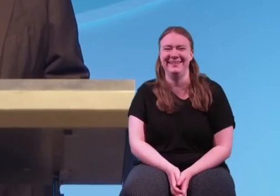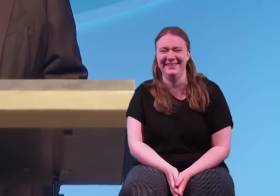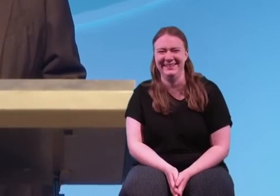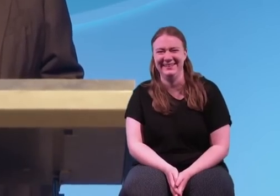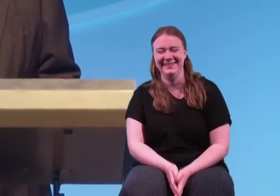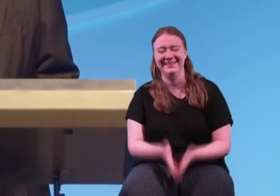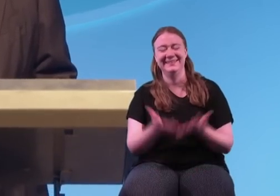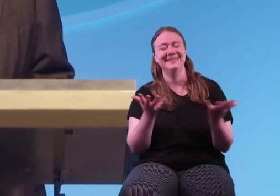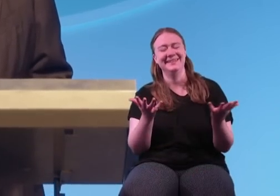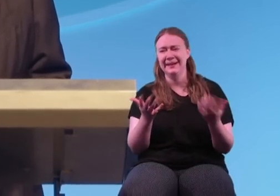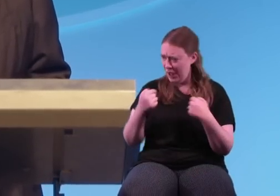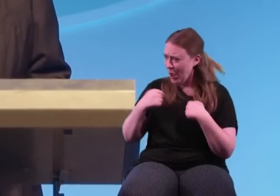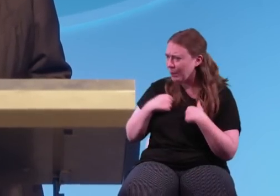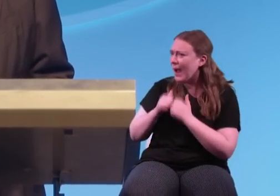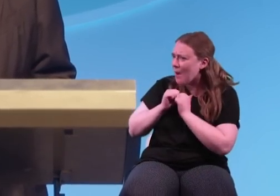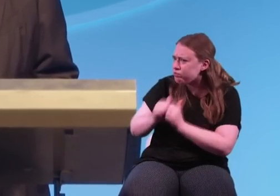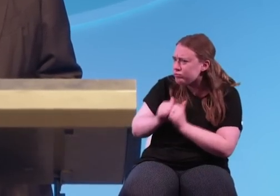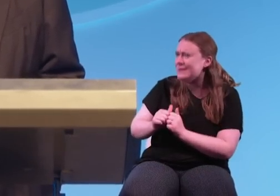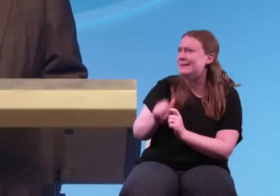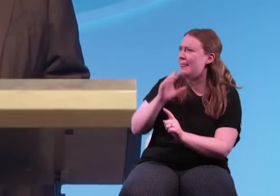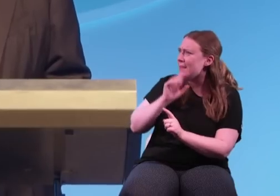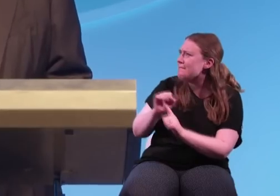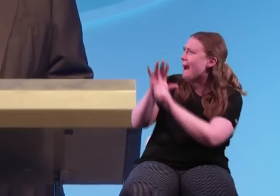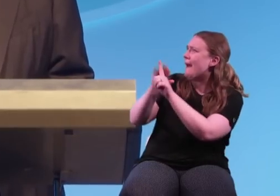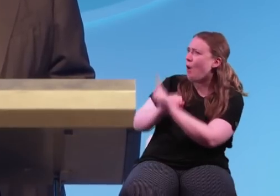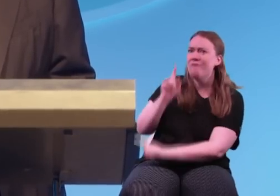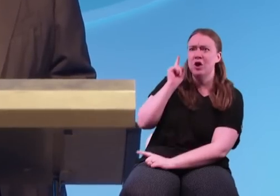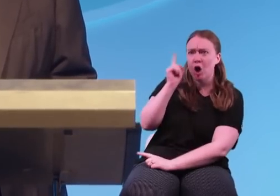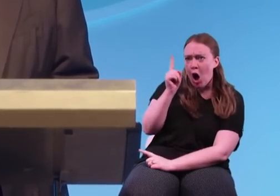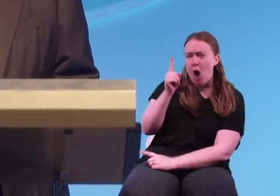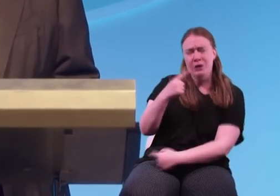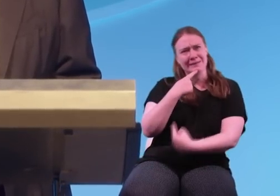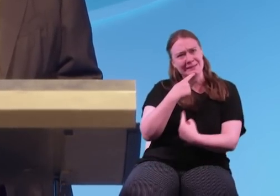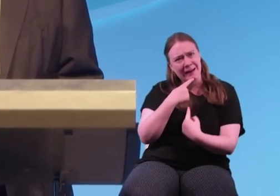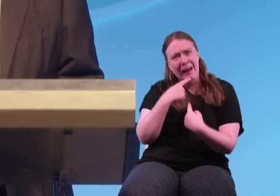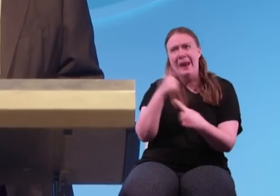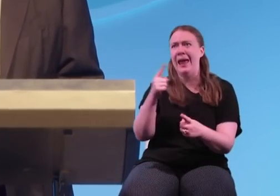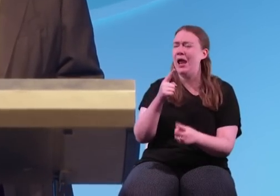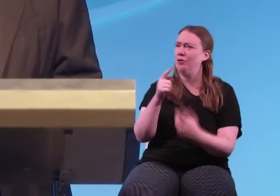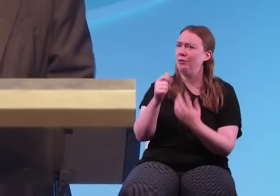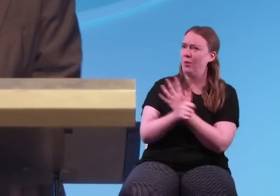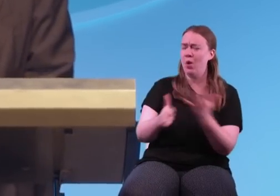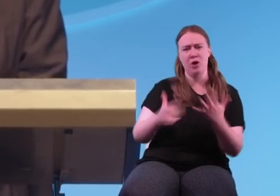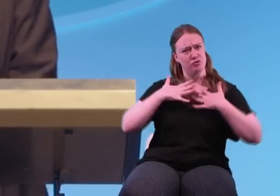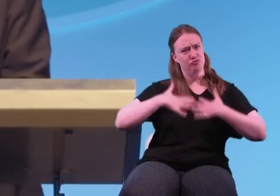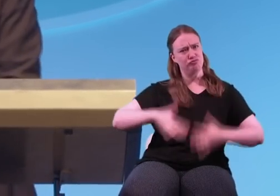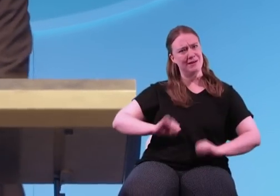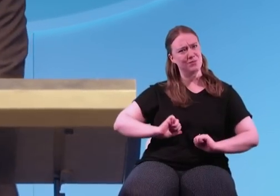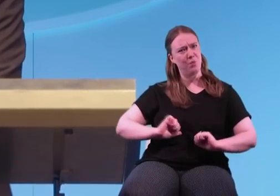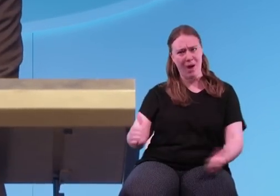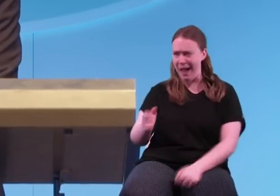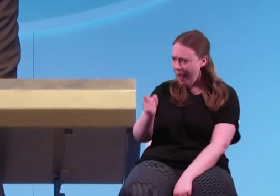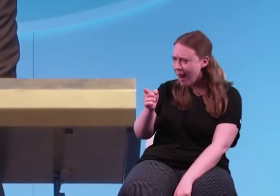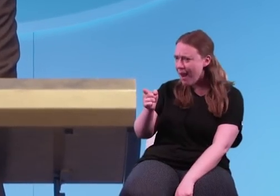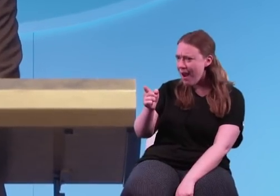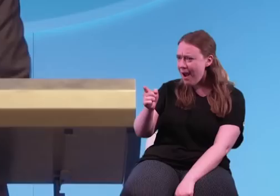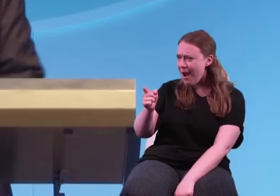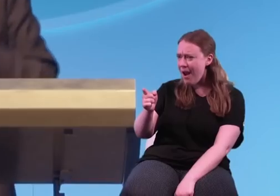We so appreciated the man of God declaring the word "dressed well."